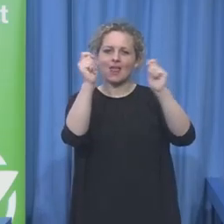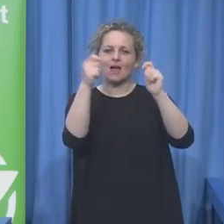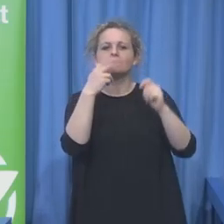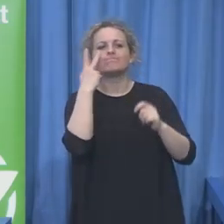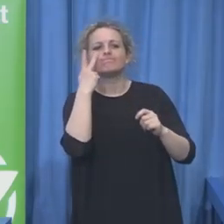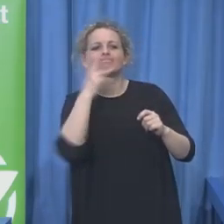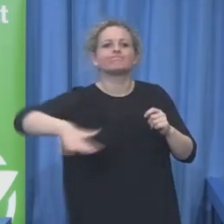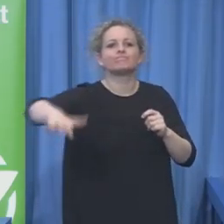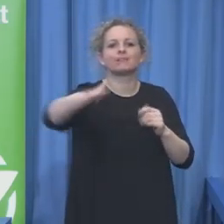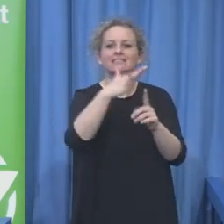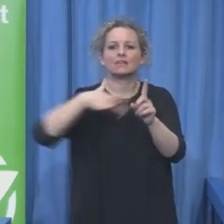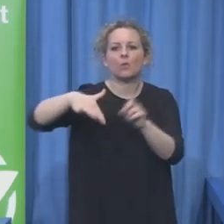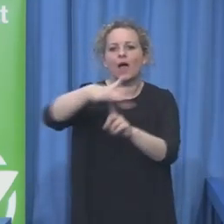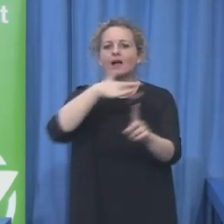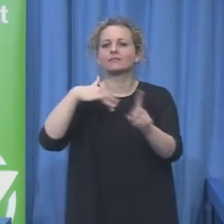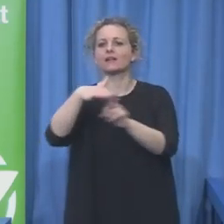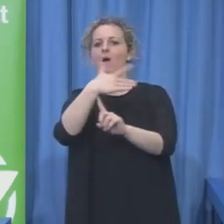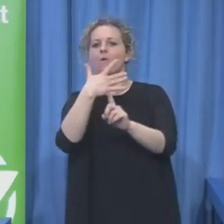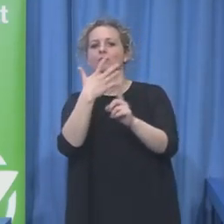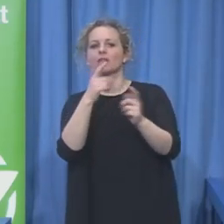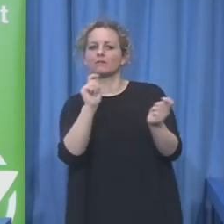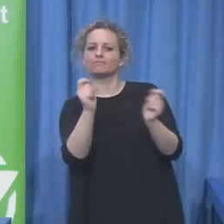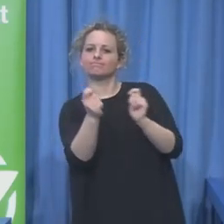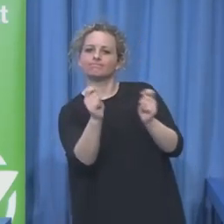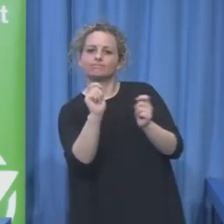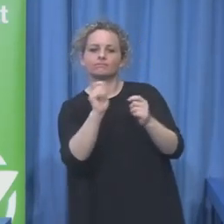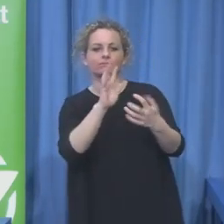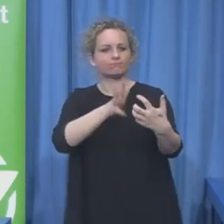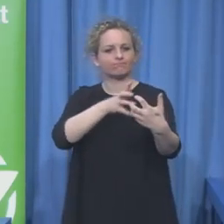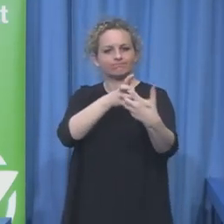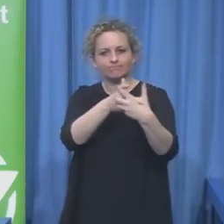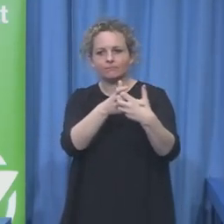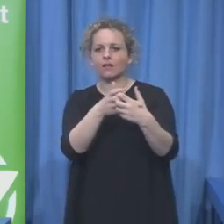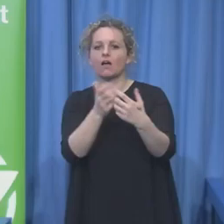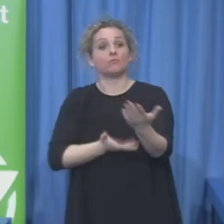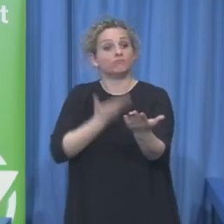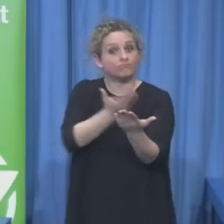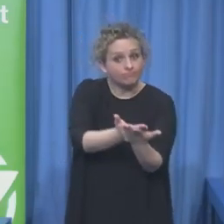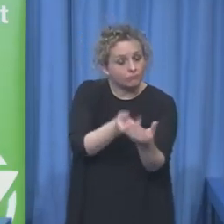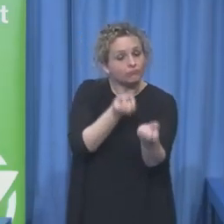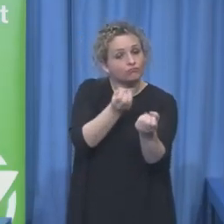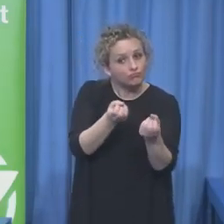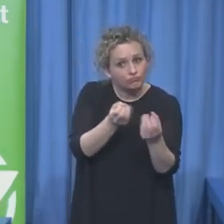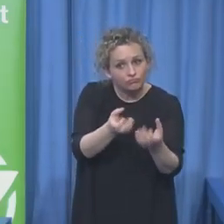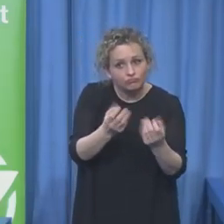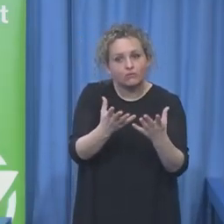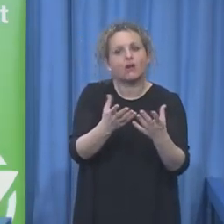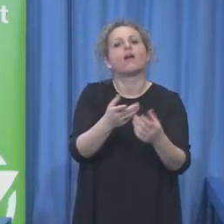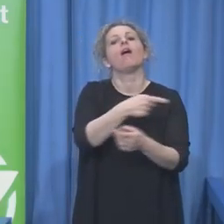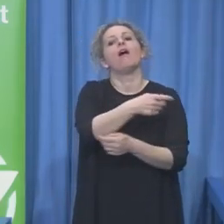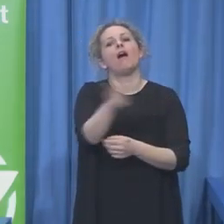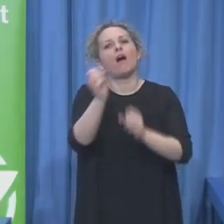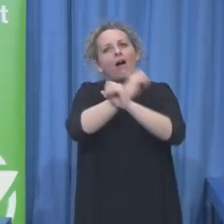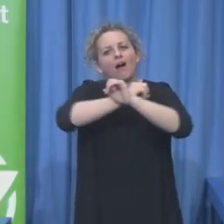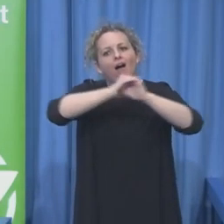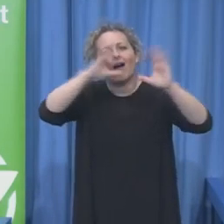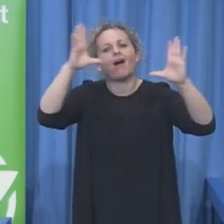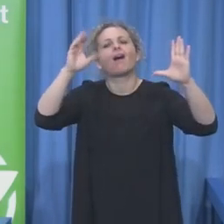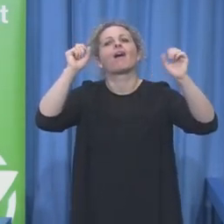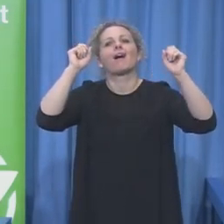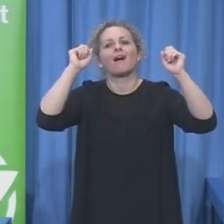specialized training, and if not, we are going directly for employment. We employ people on the